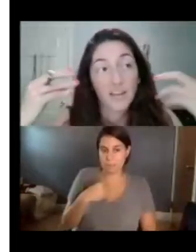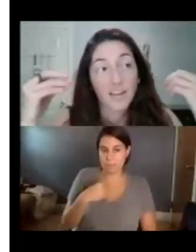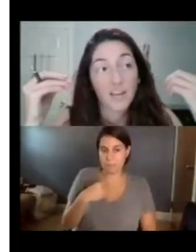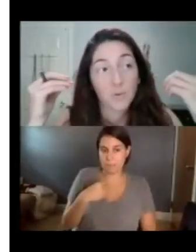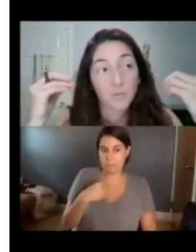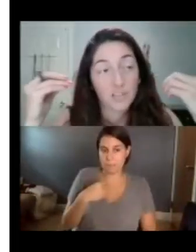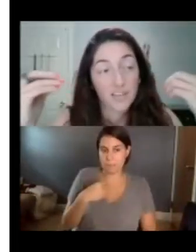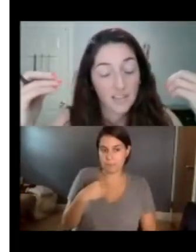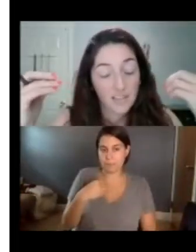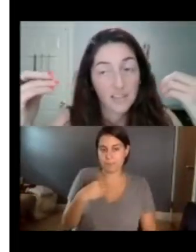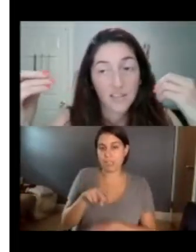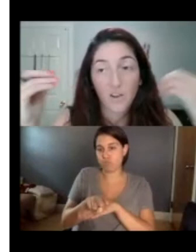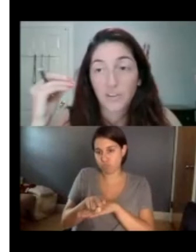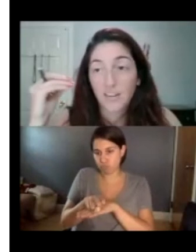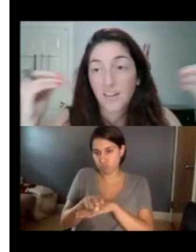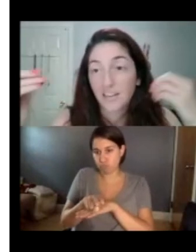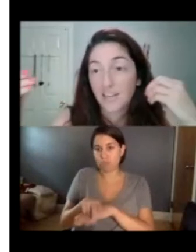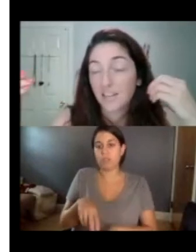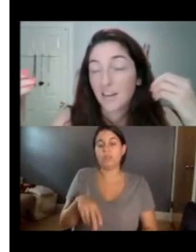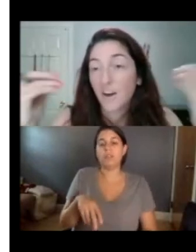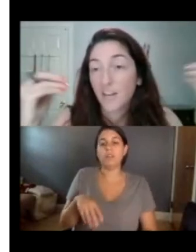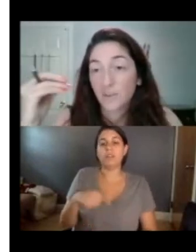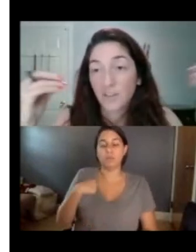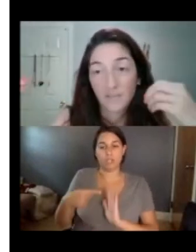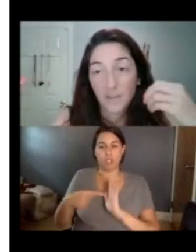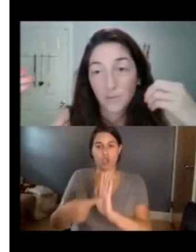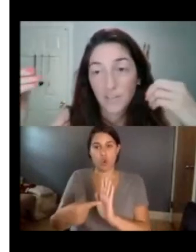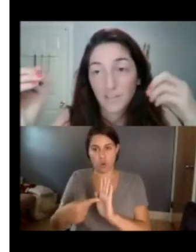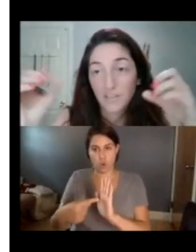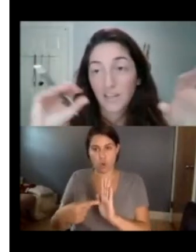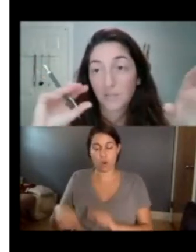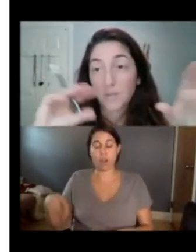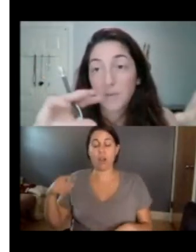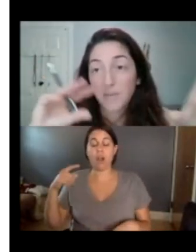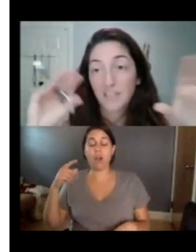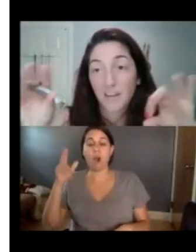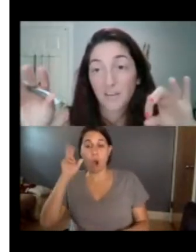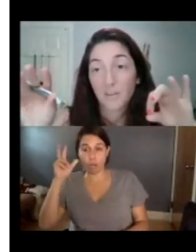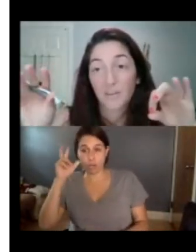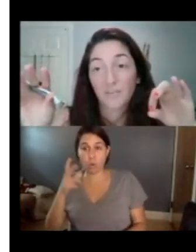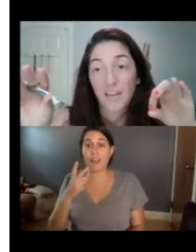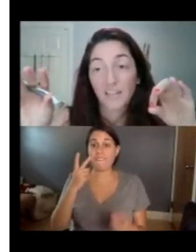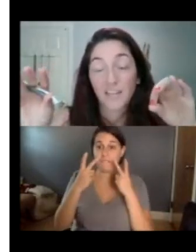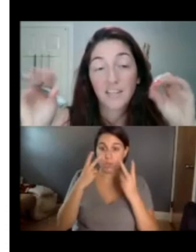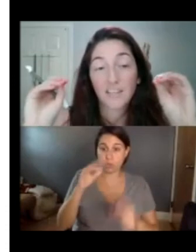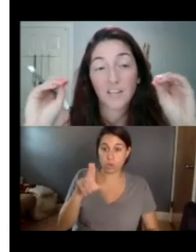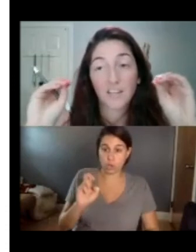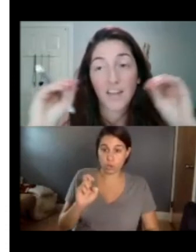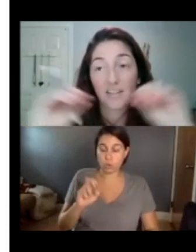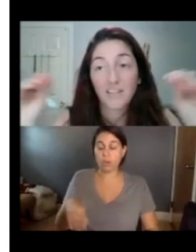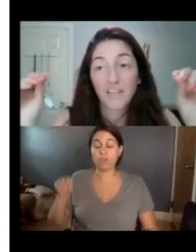lying in bed and we're presenting these alternating auditory and visual cues, a beeping sound or a flashing